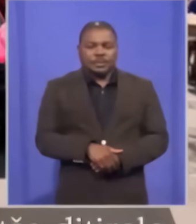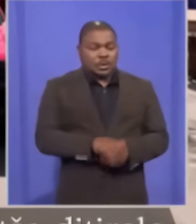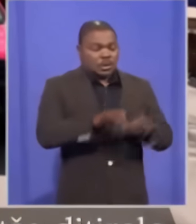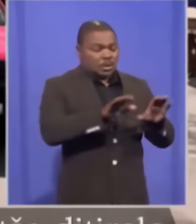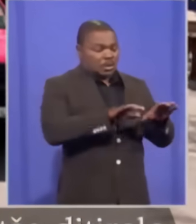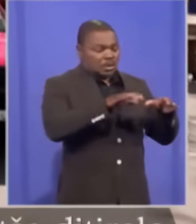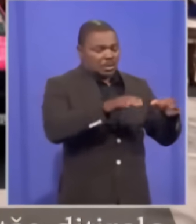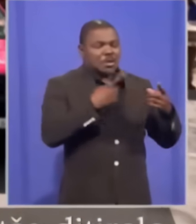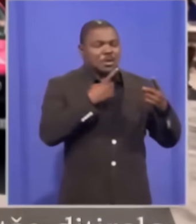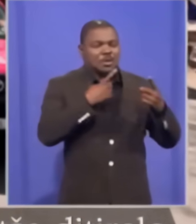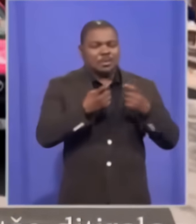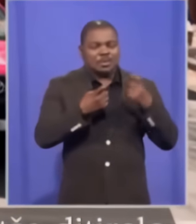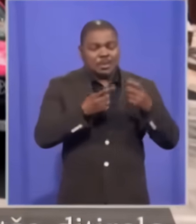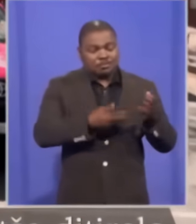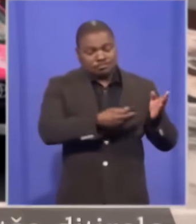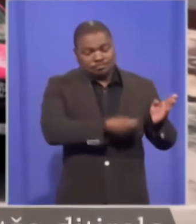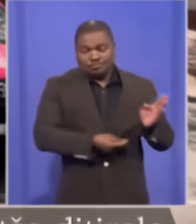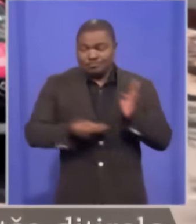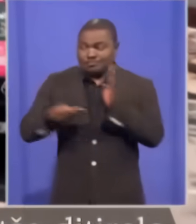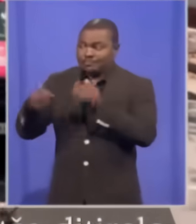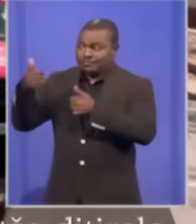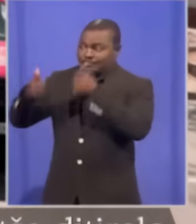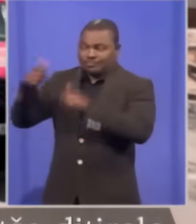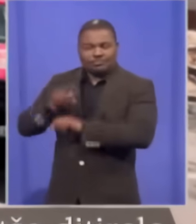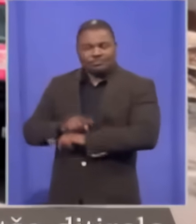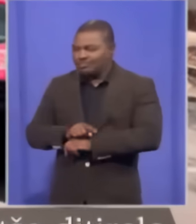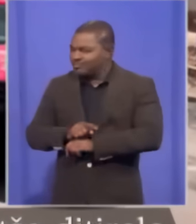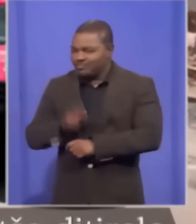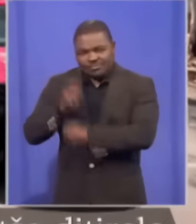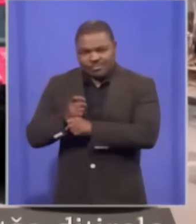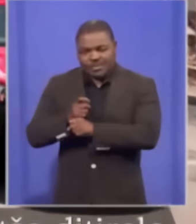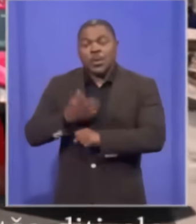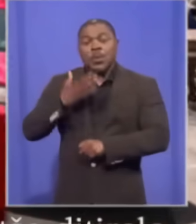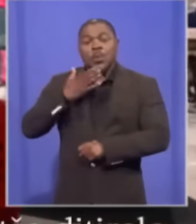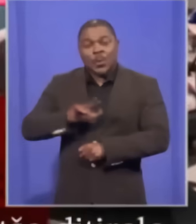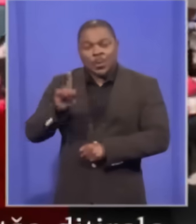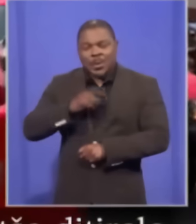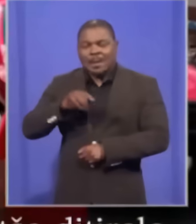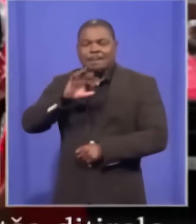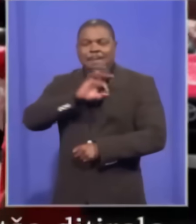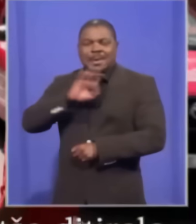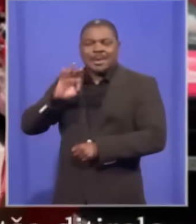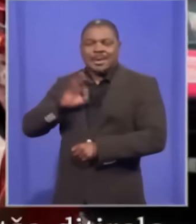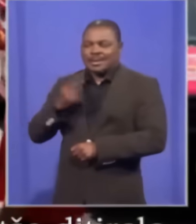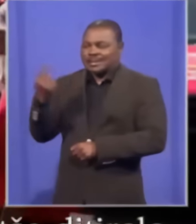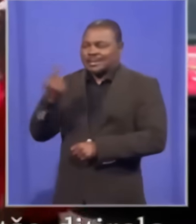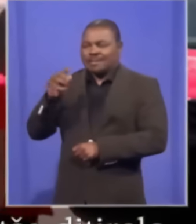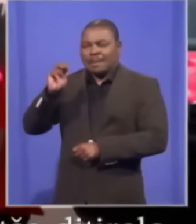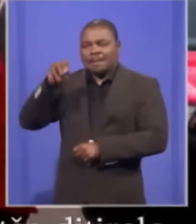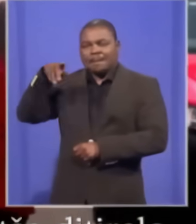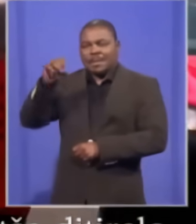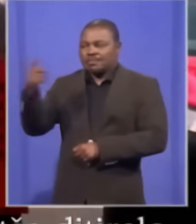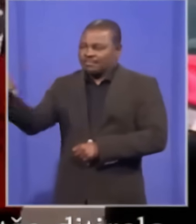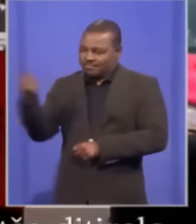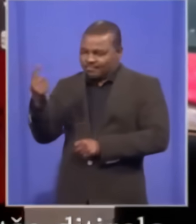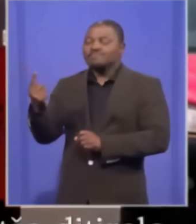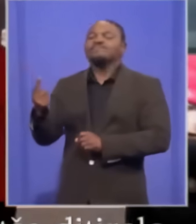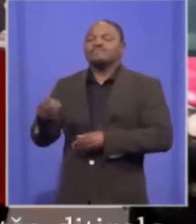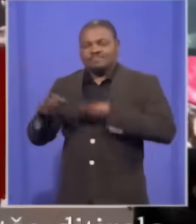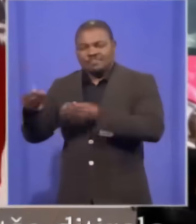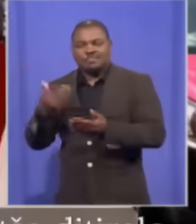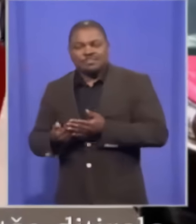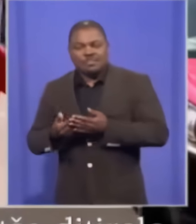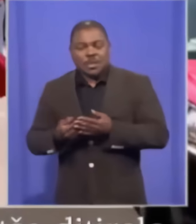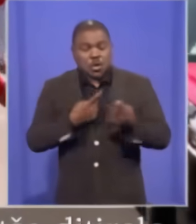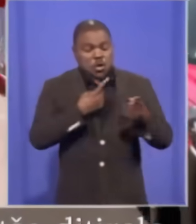Mokgatlo o ganeditše go fana ka memorandum go bahlankedi ba masepala ba nyaka go neela mera phetišo wa masepala John Mpe ka sebele magareng